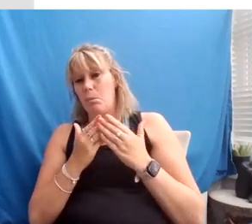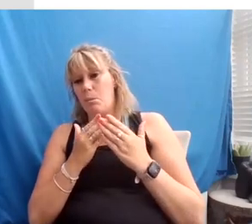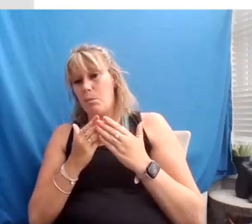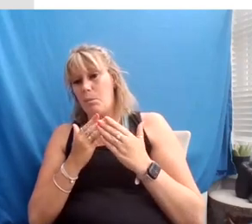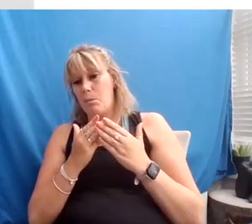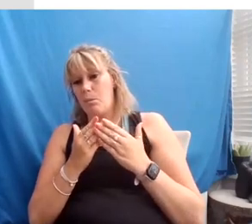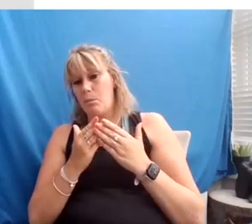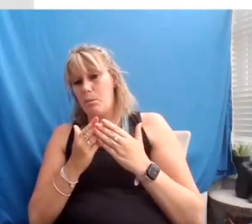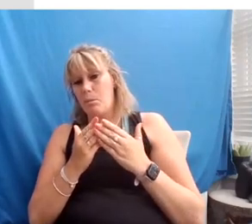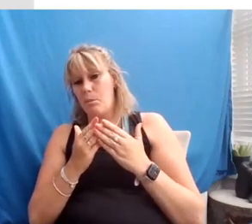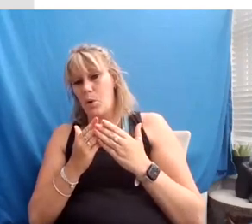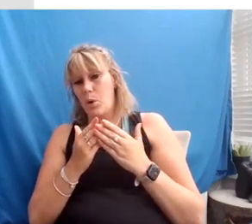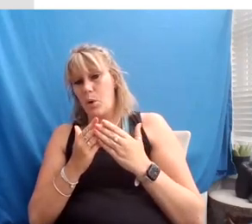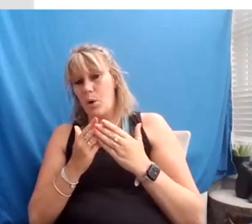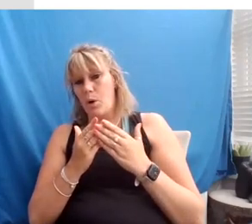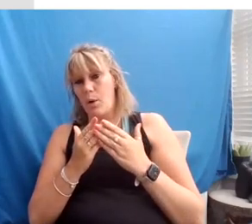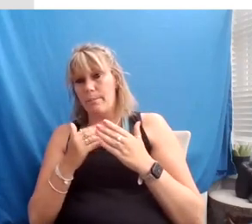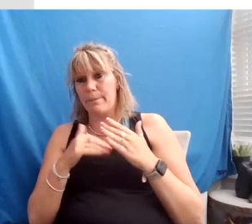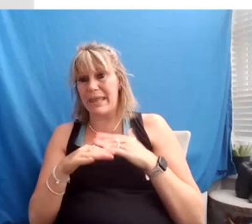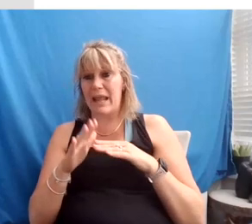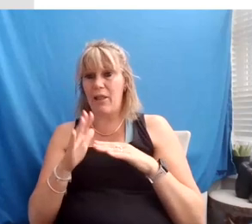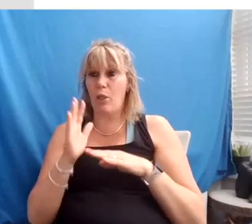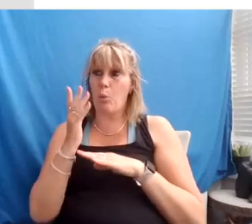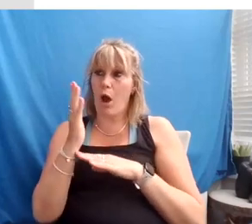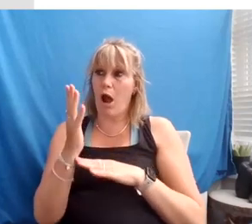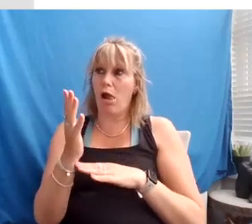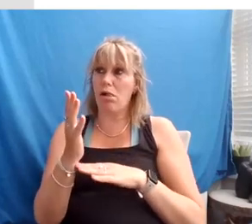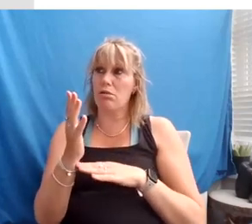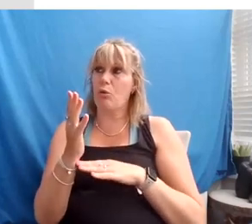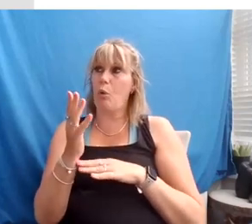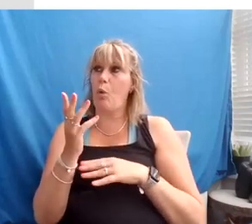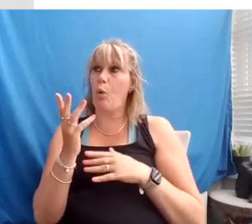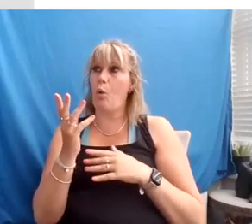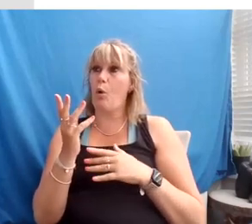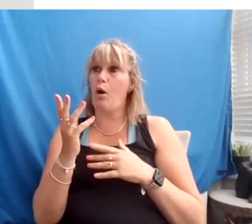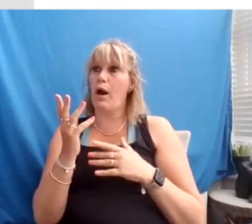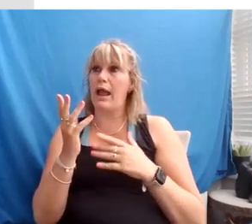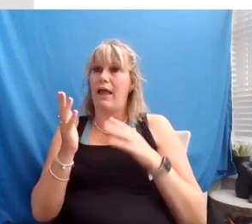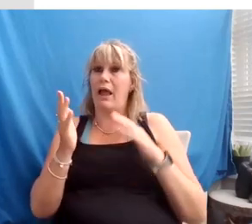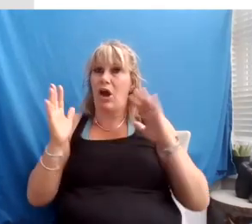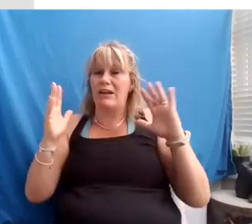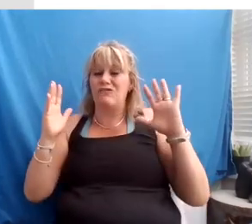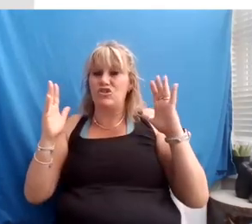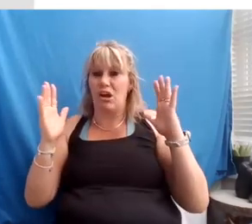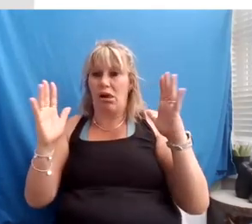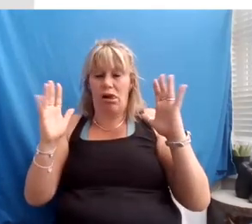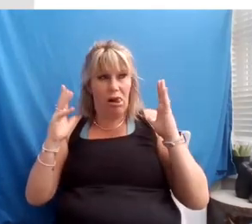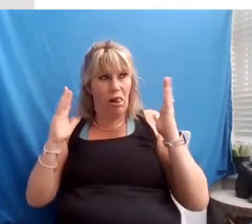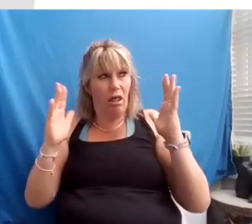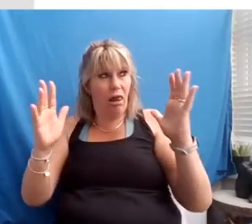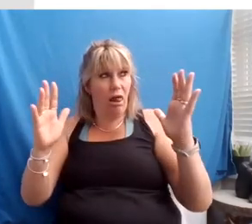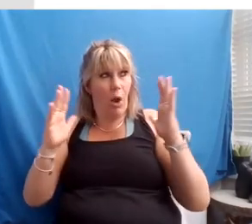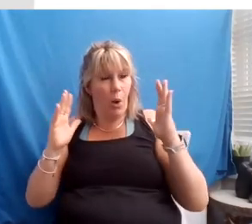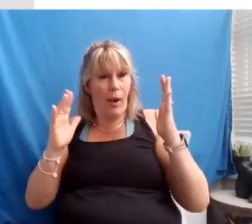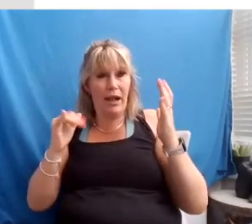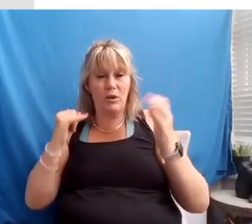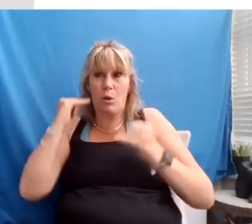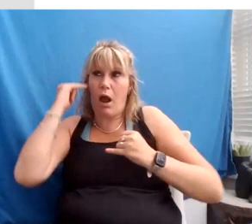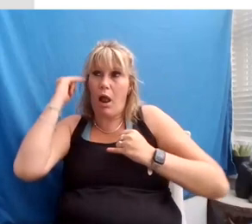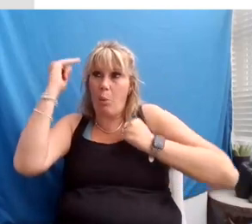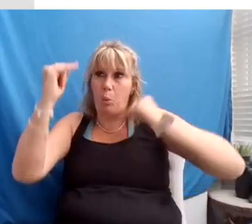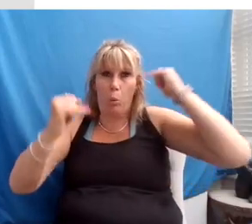being in the wild or being in a jungle or being somewhere where it's sort of wild and you're sort of running through